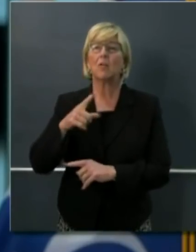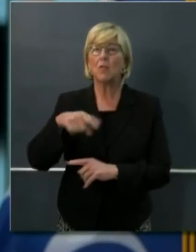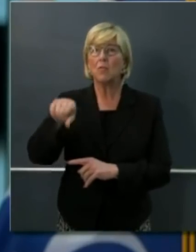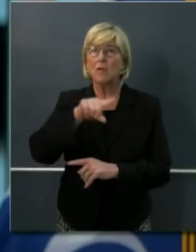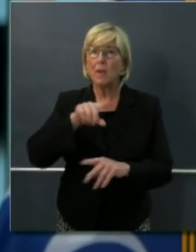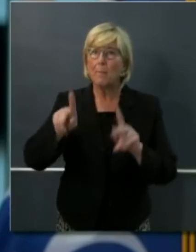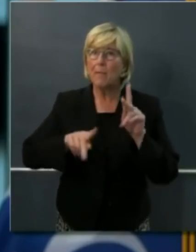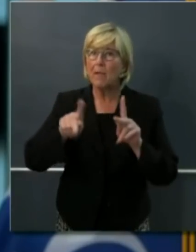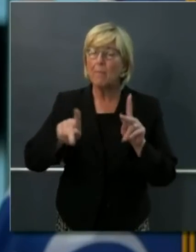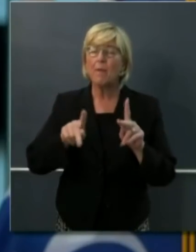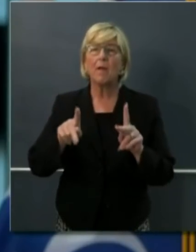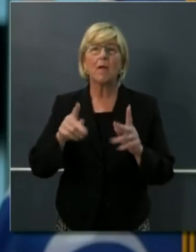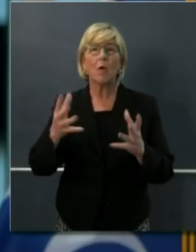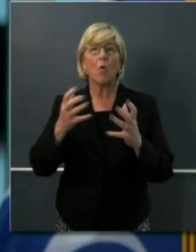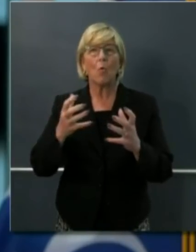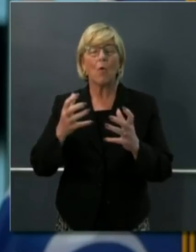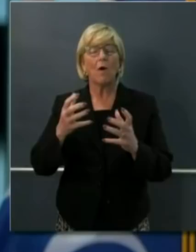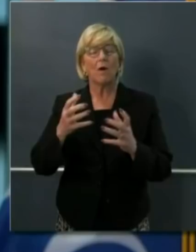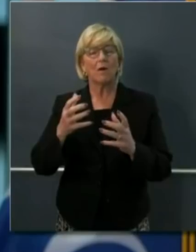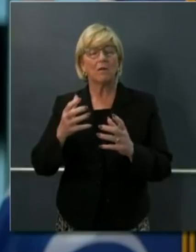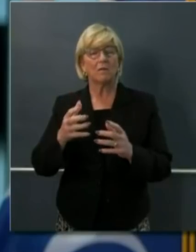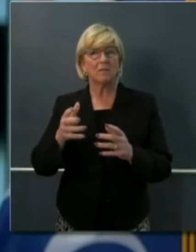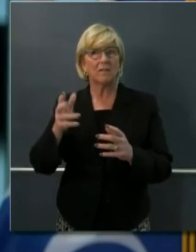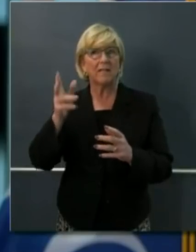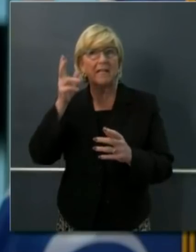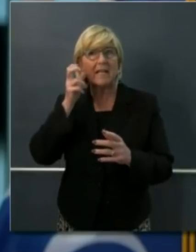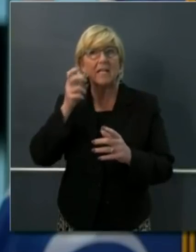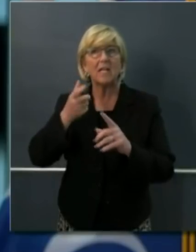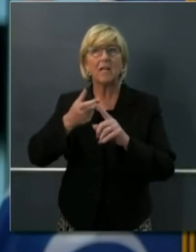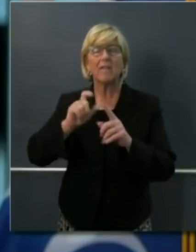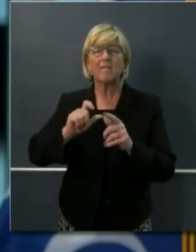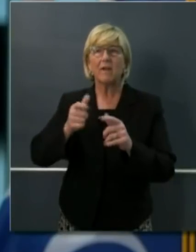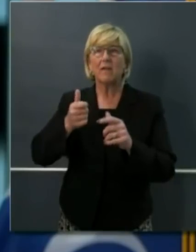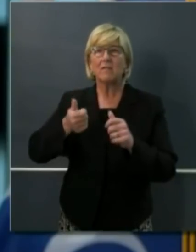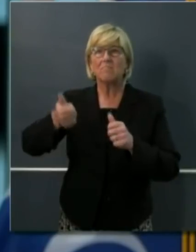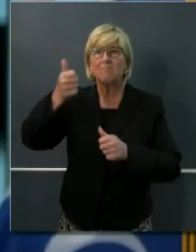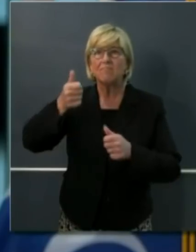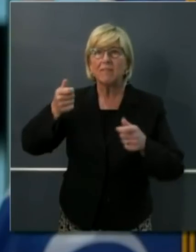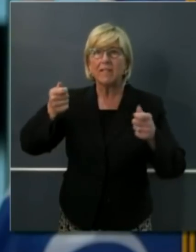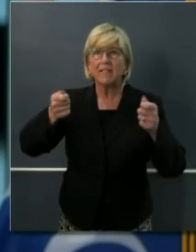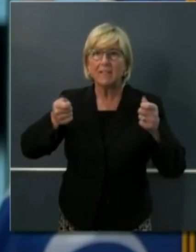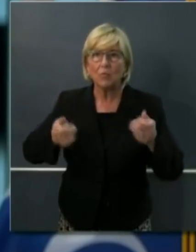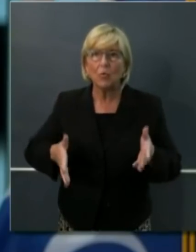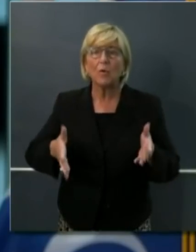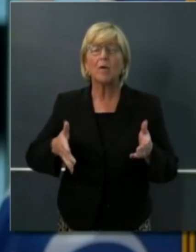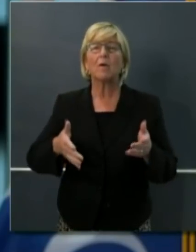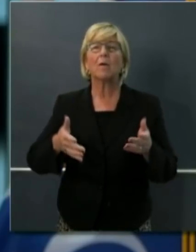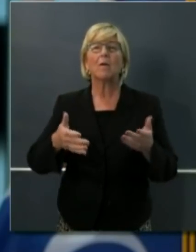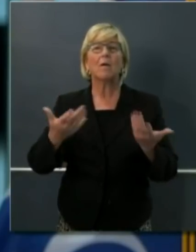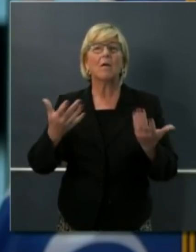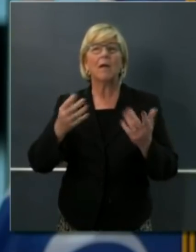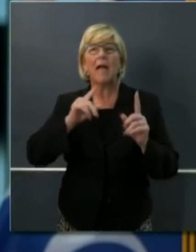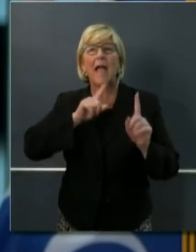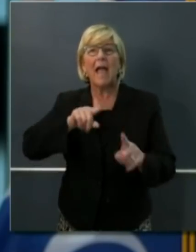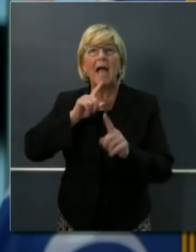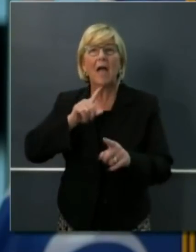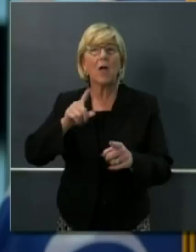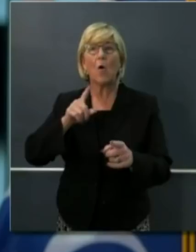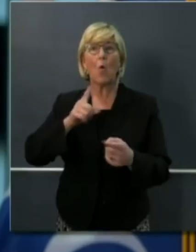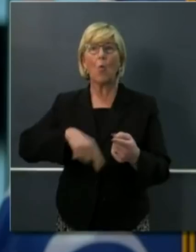for people to hear directly from the administration, from the state and its leadership about the answer to